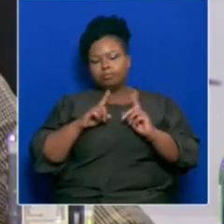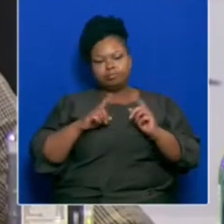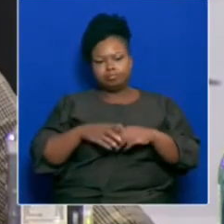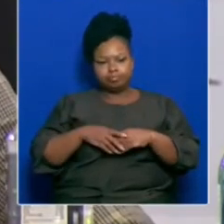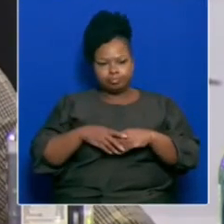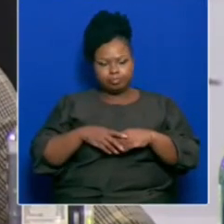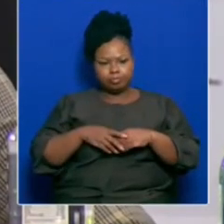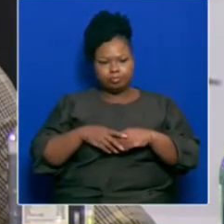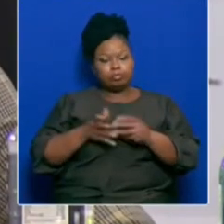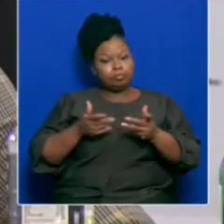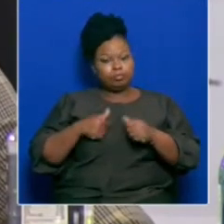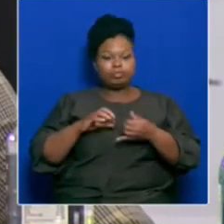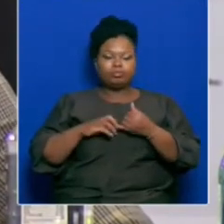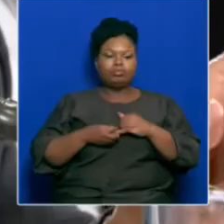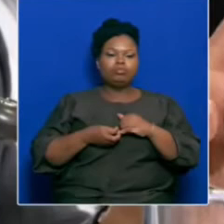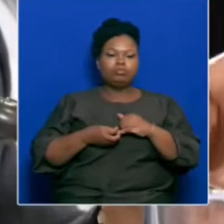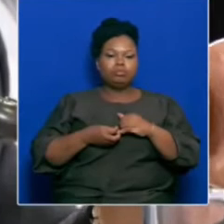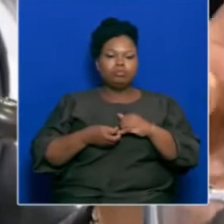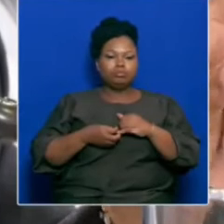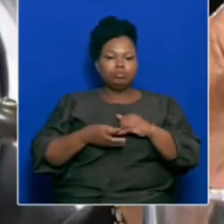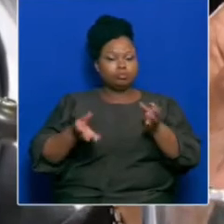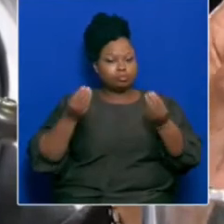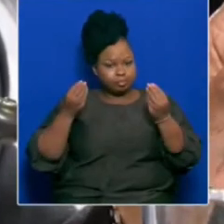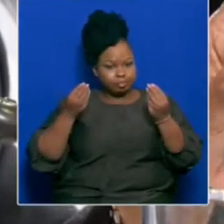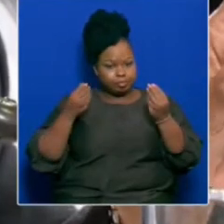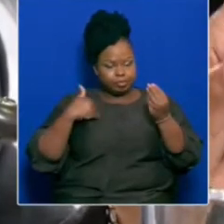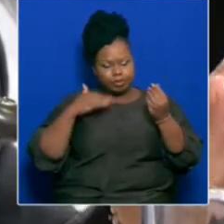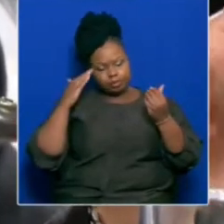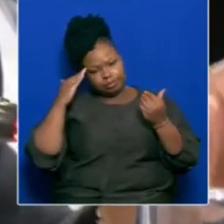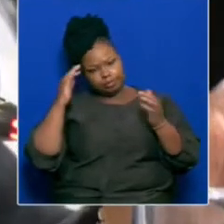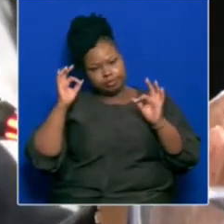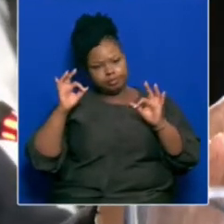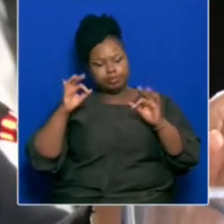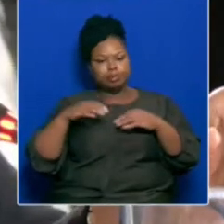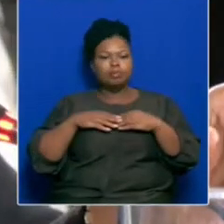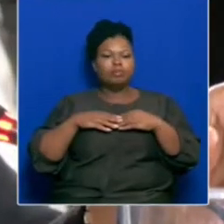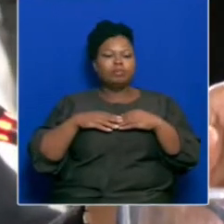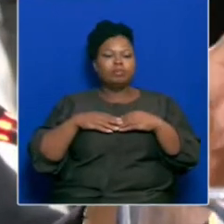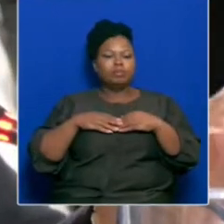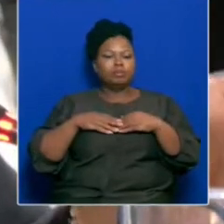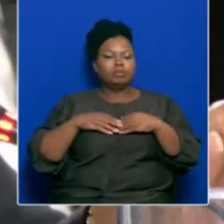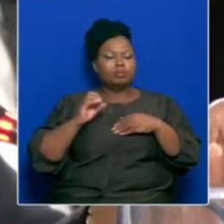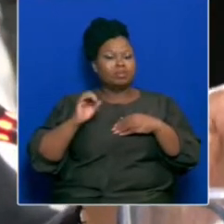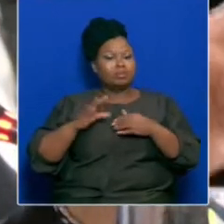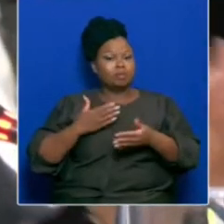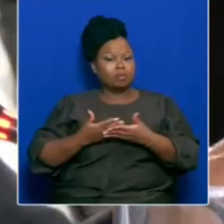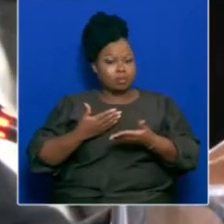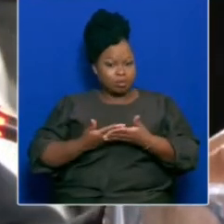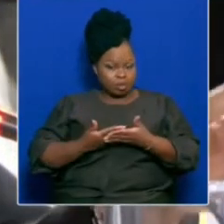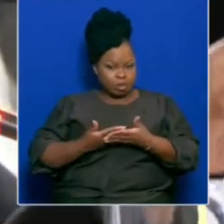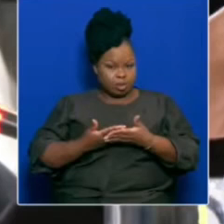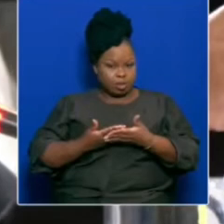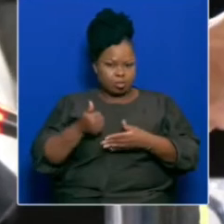what I'm trying to get right in my head is where probity, the probity authority has